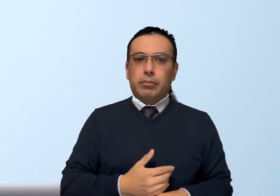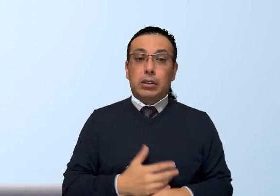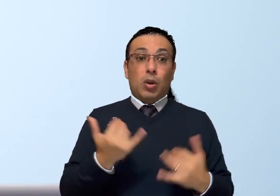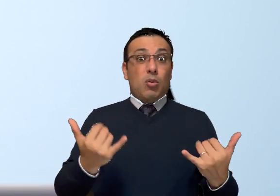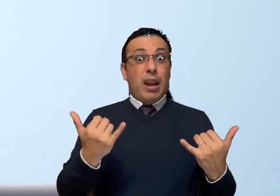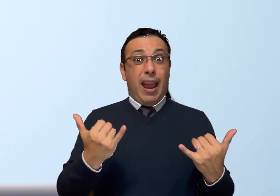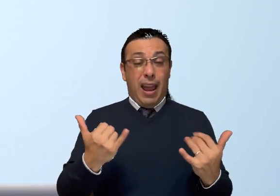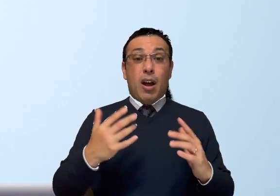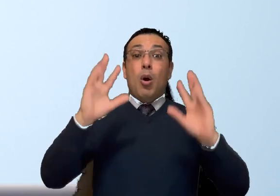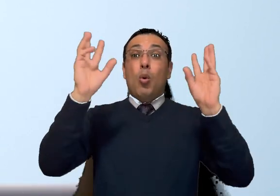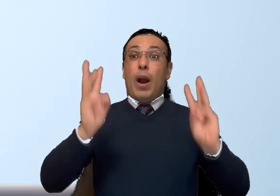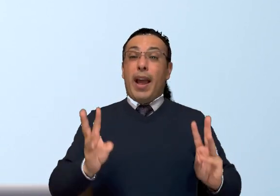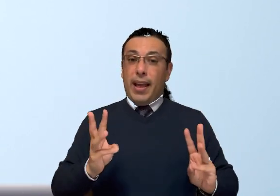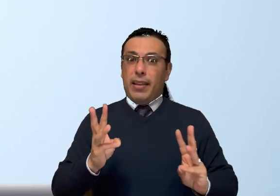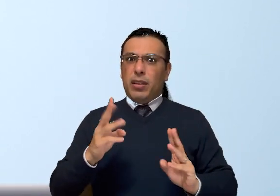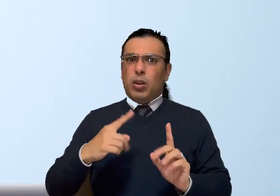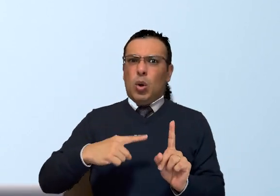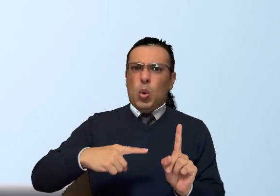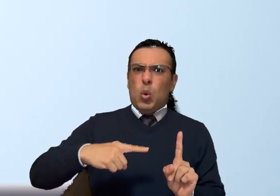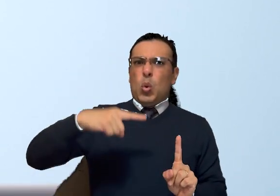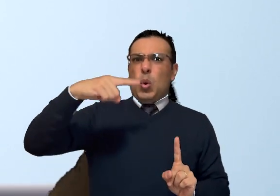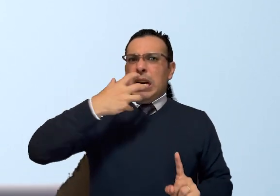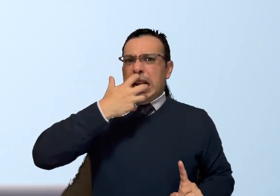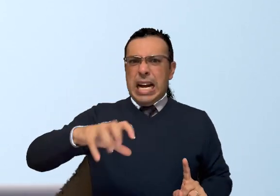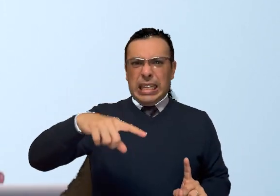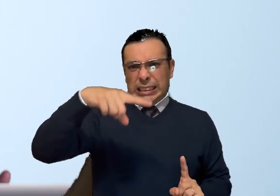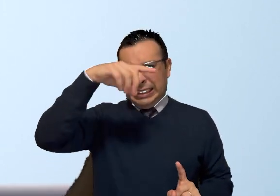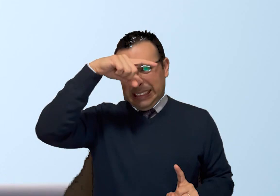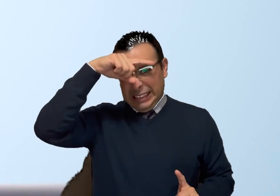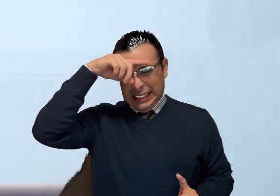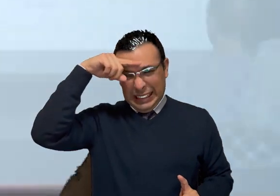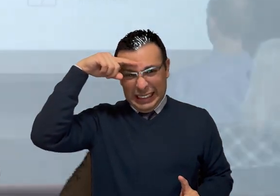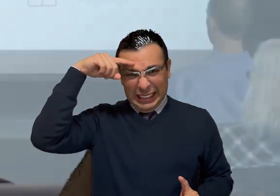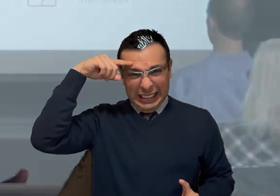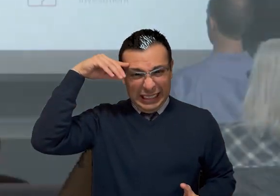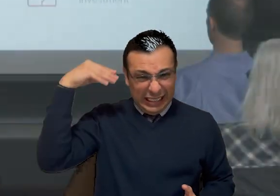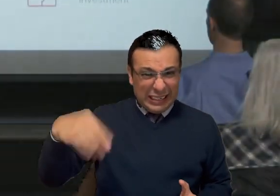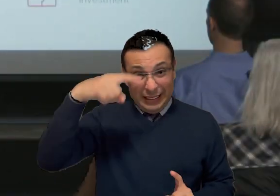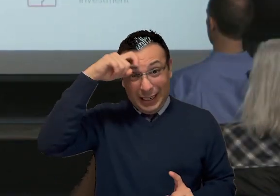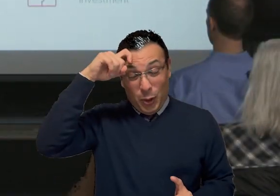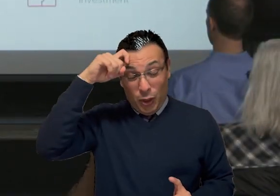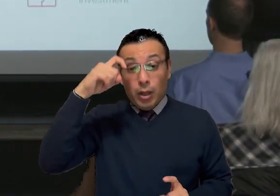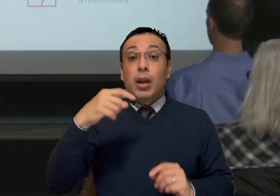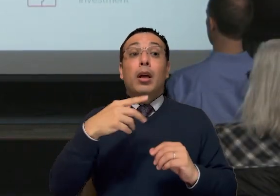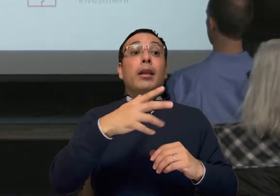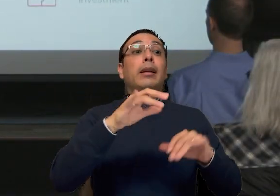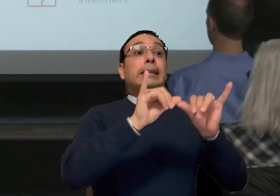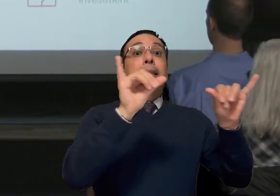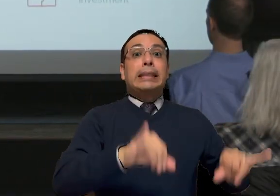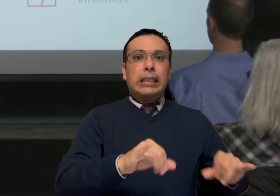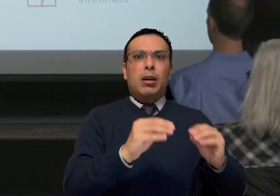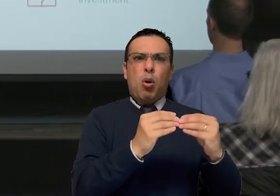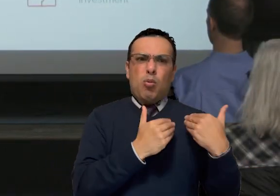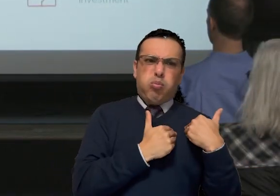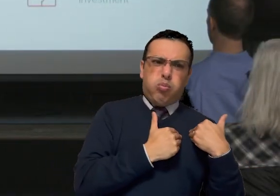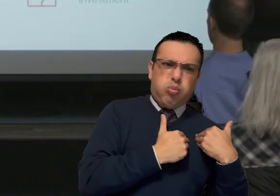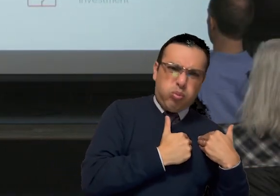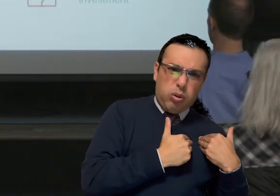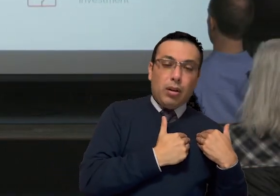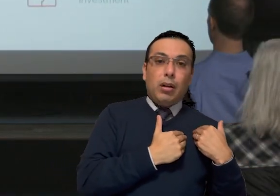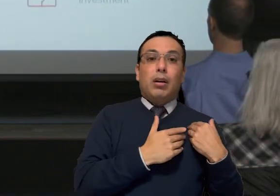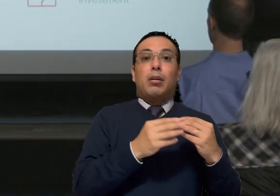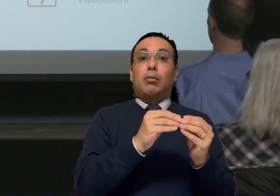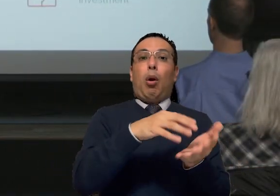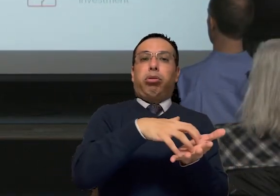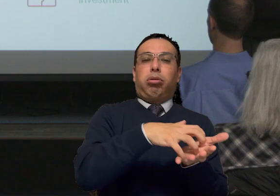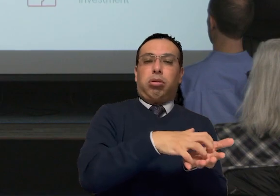hotter weather, increase in summer demand, are stressing the system while at the same time making the system more vulnerable. It's a double whammy because